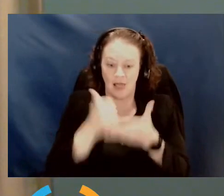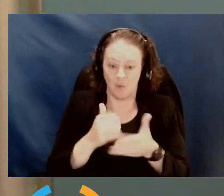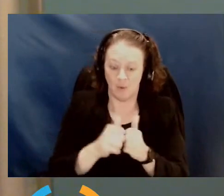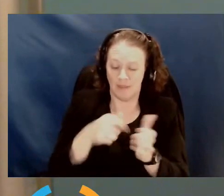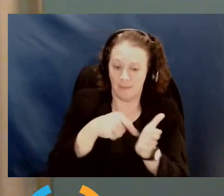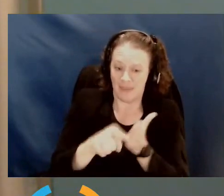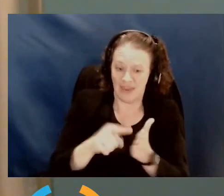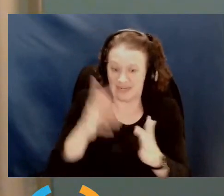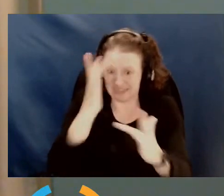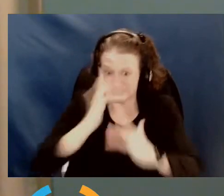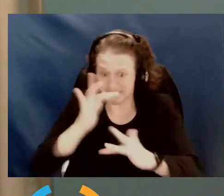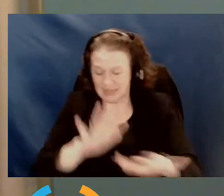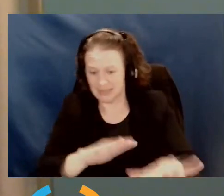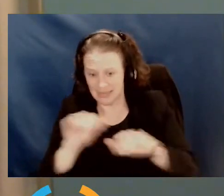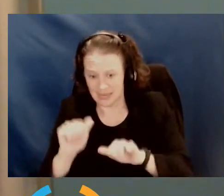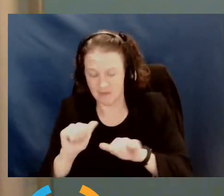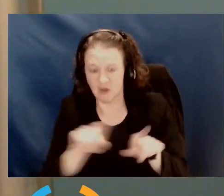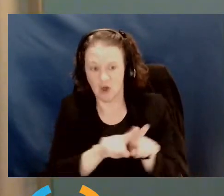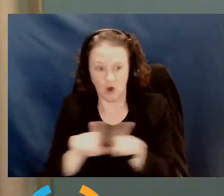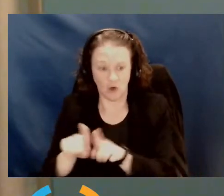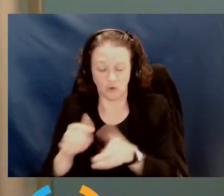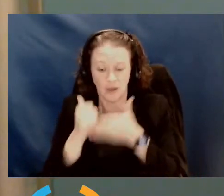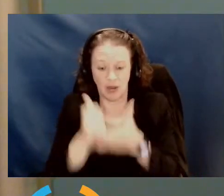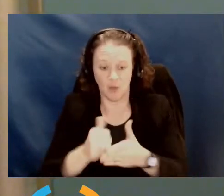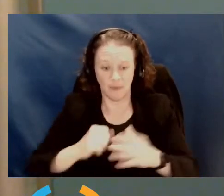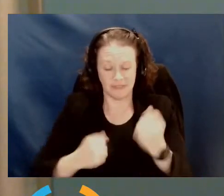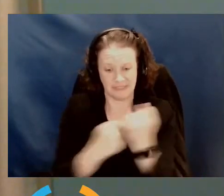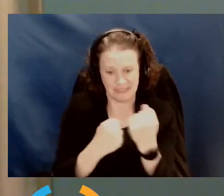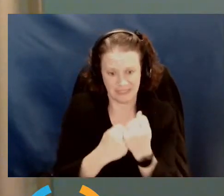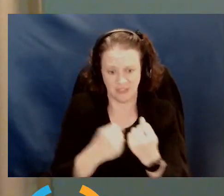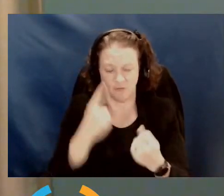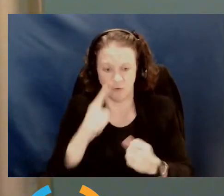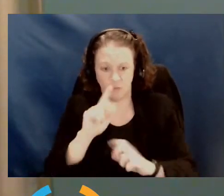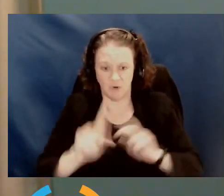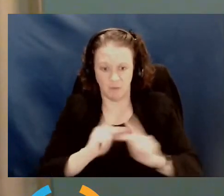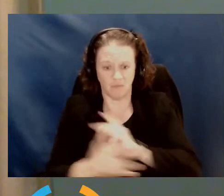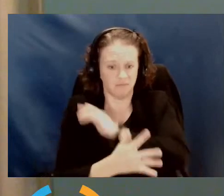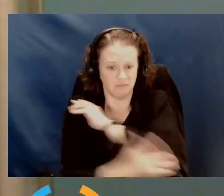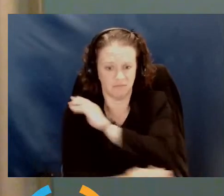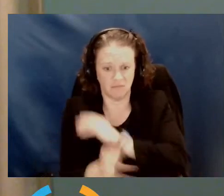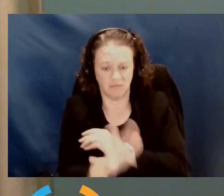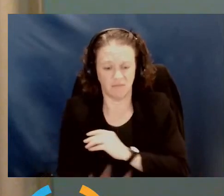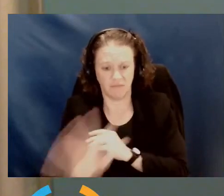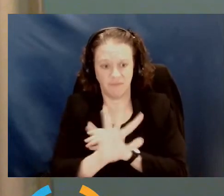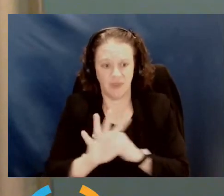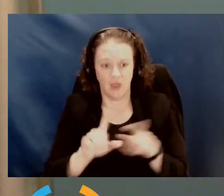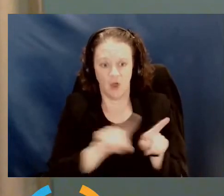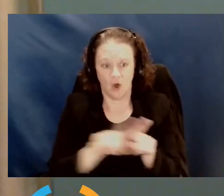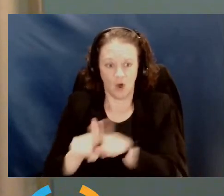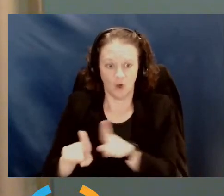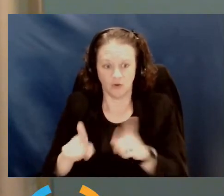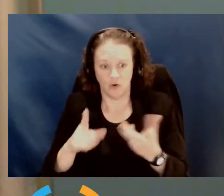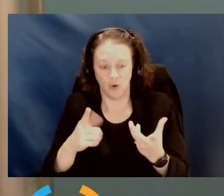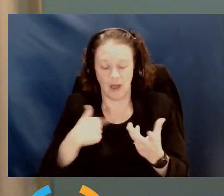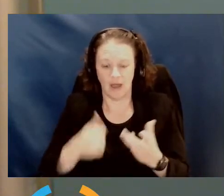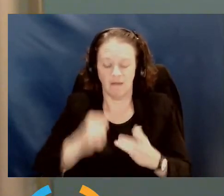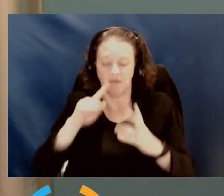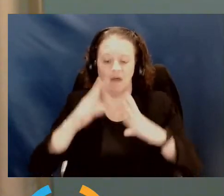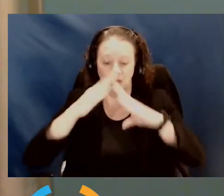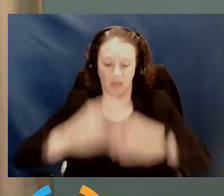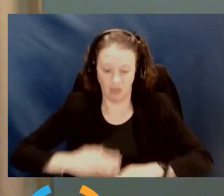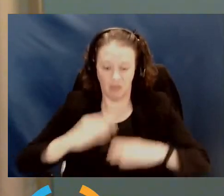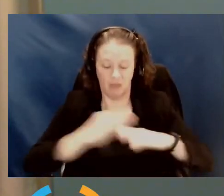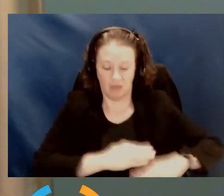State's office. And I've knocked down barriers to participation in our democracy, from automatic voter registration to expanding vote by